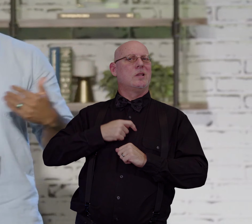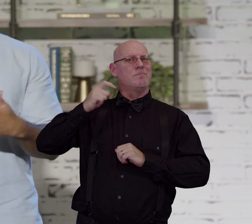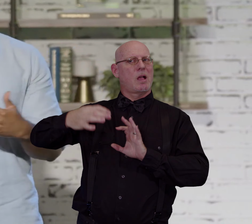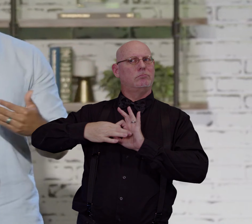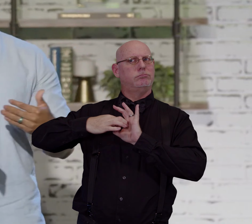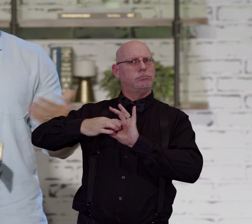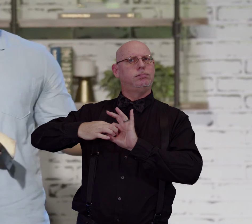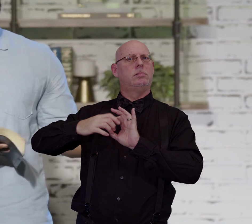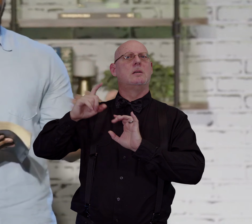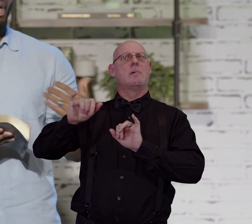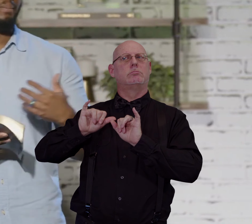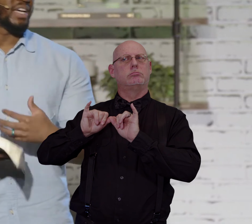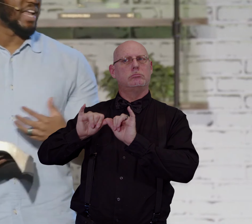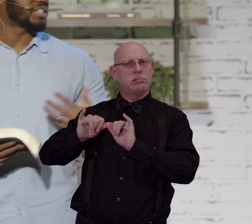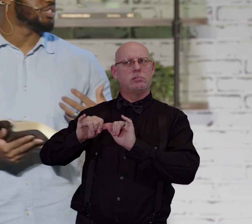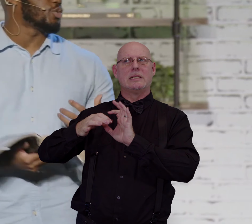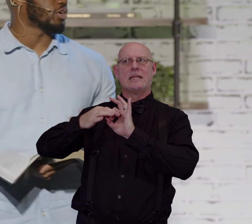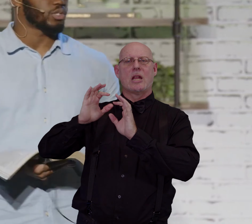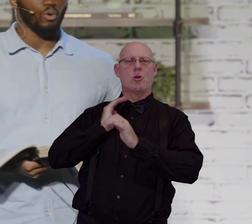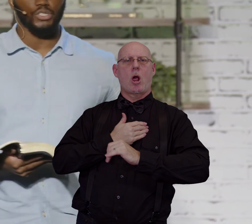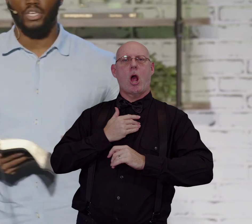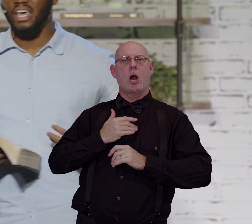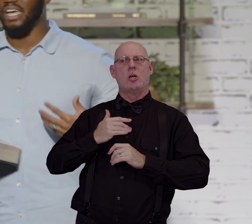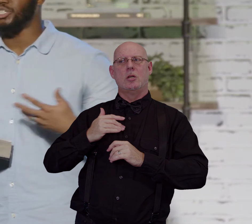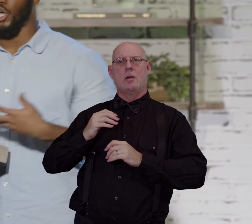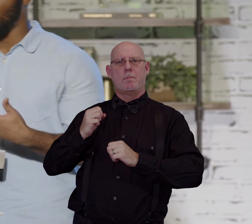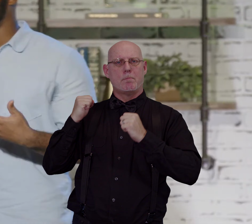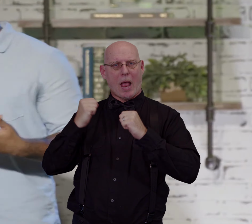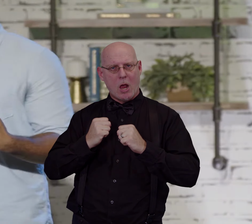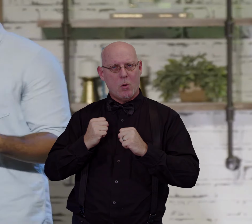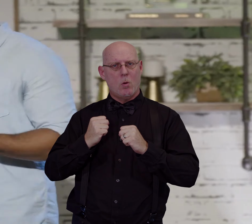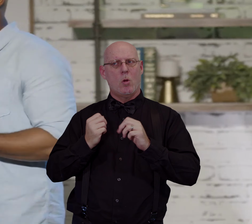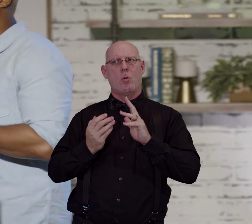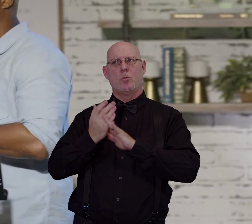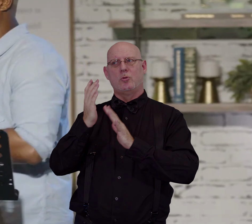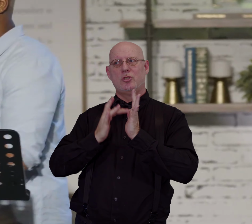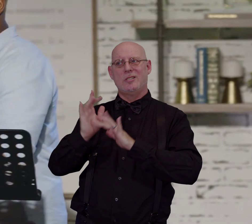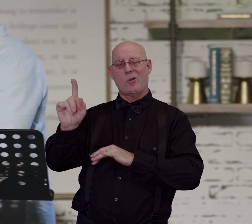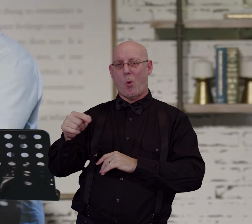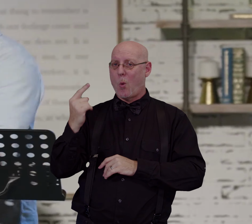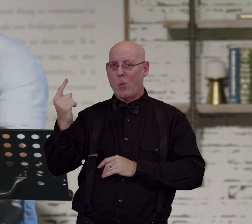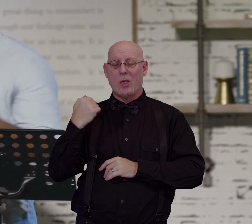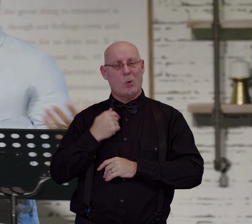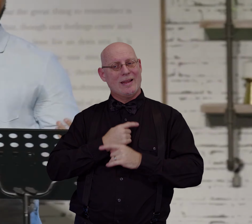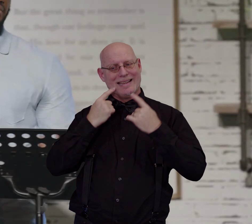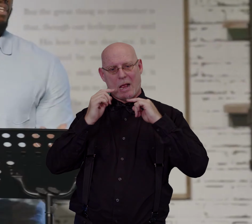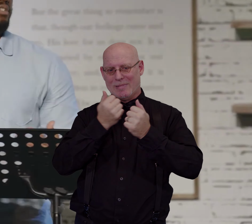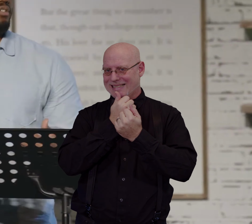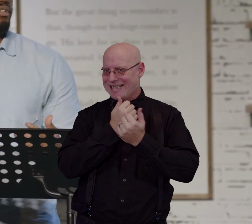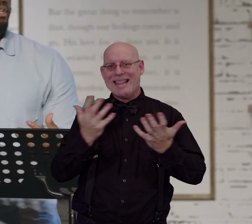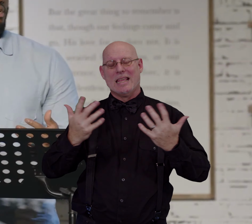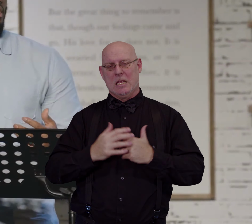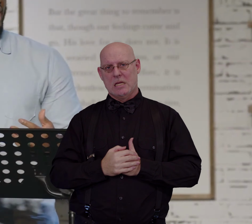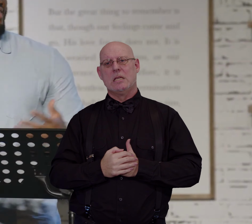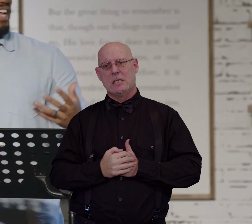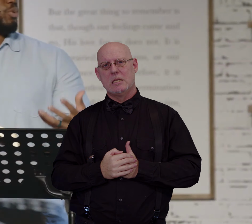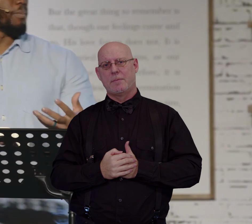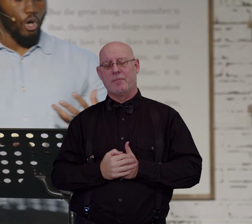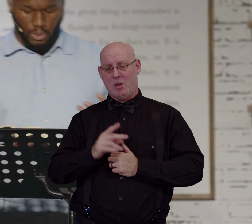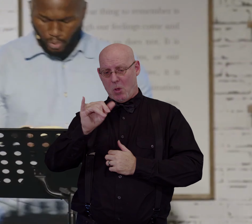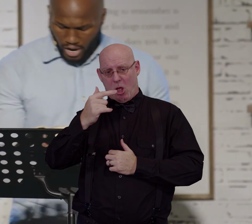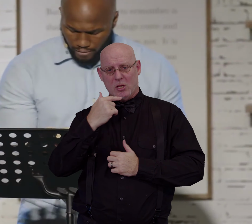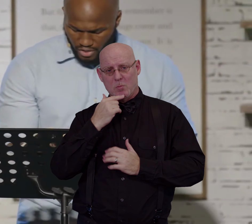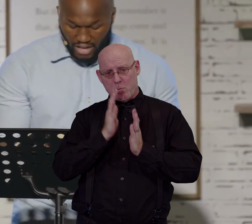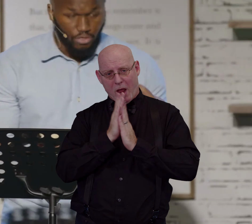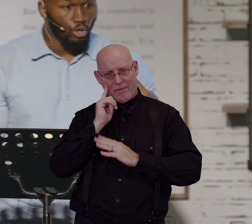must abide in him. We must be connected to our source. It is only through Jesus that we can accomplish any of this. And that's what